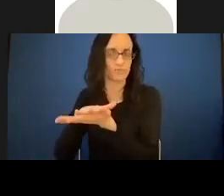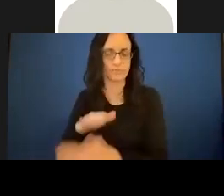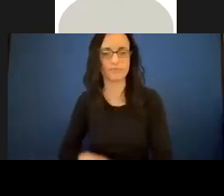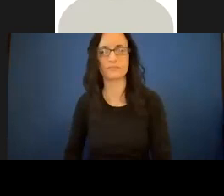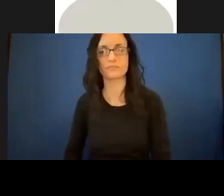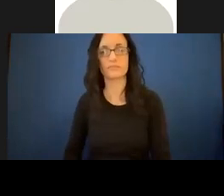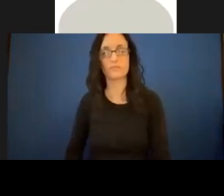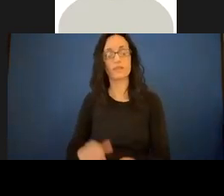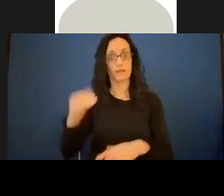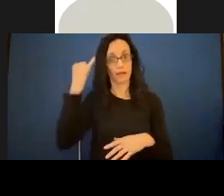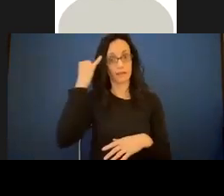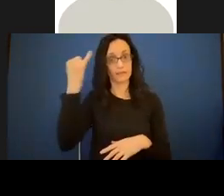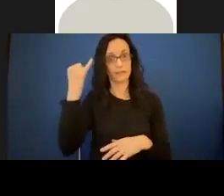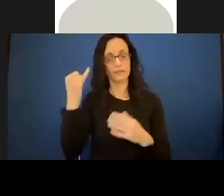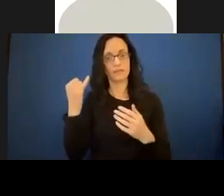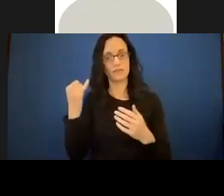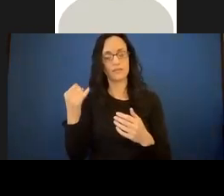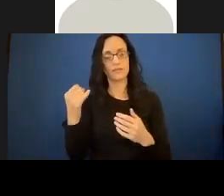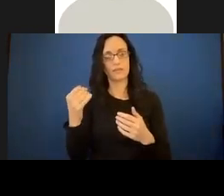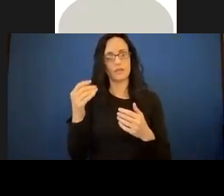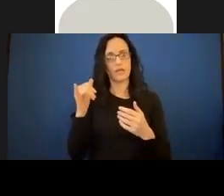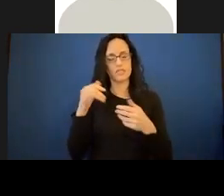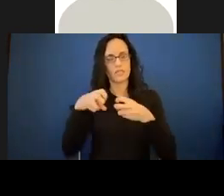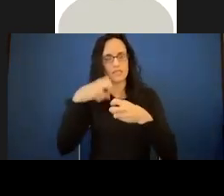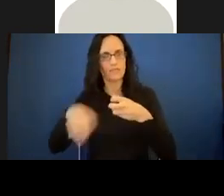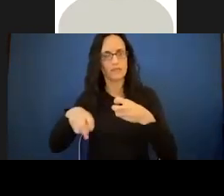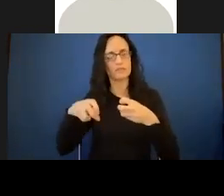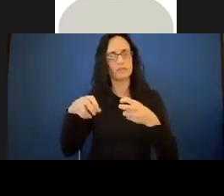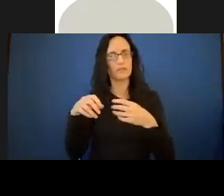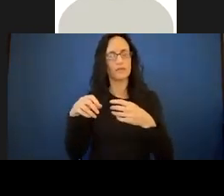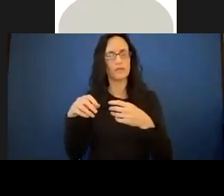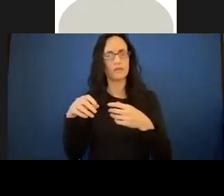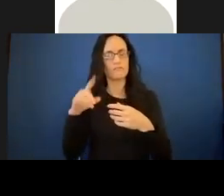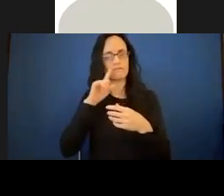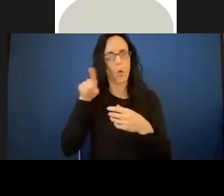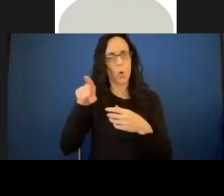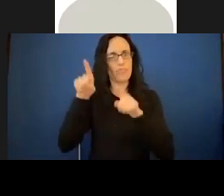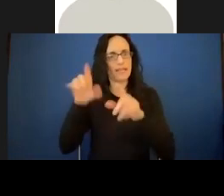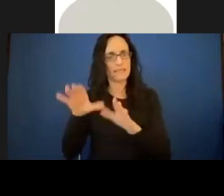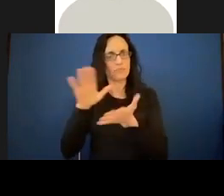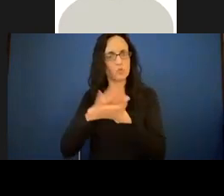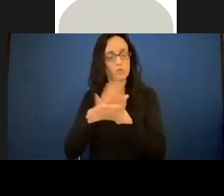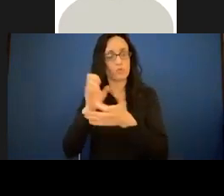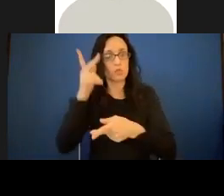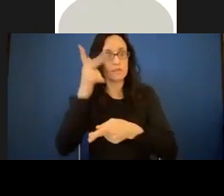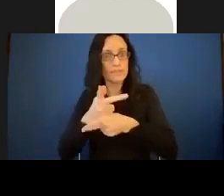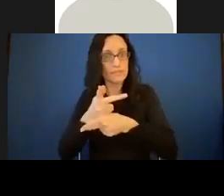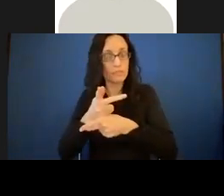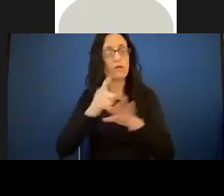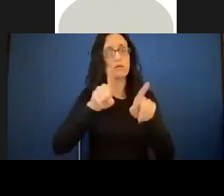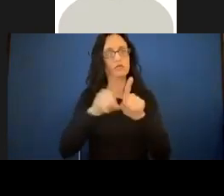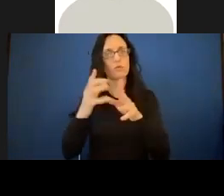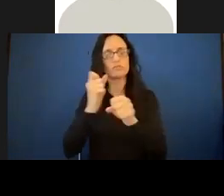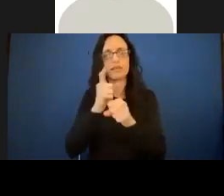to preserve the rigor of the exam schools, but we also want to make sure that there's excellence and